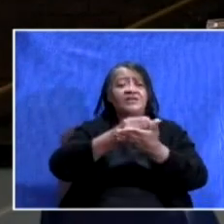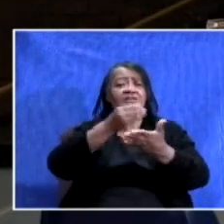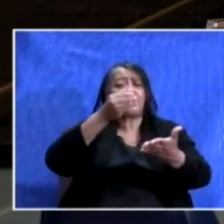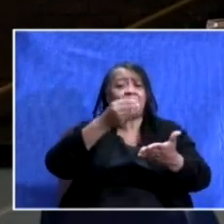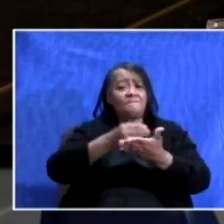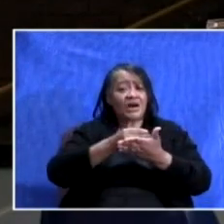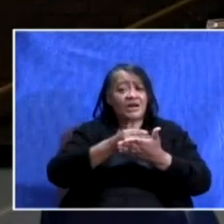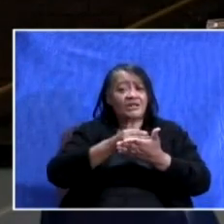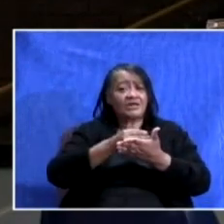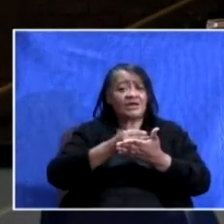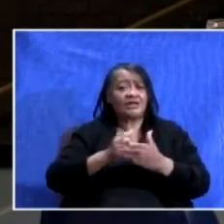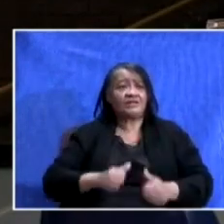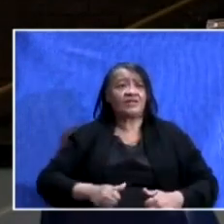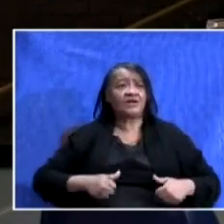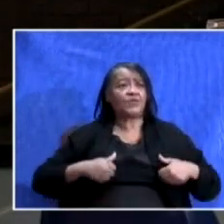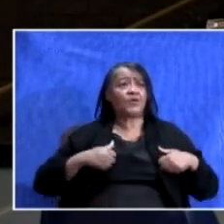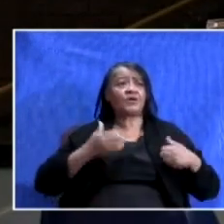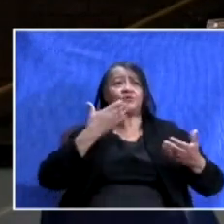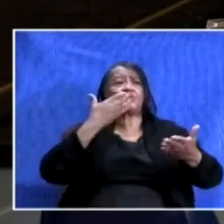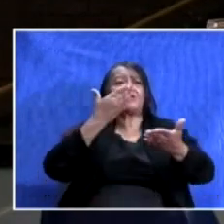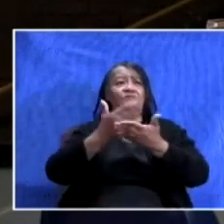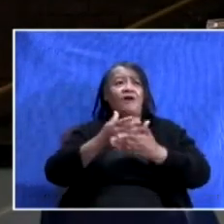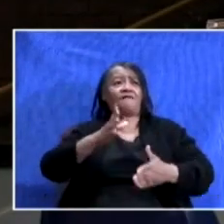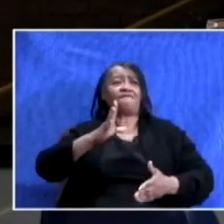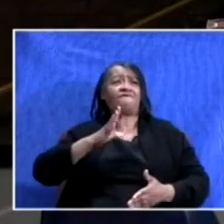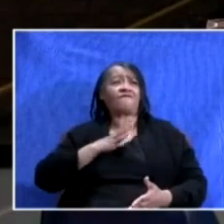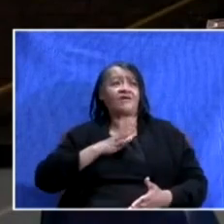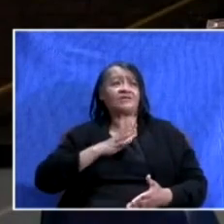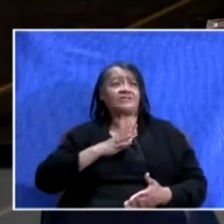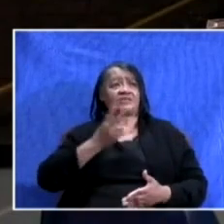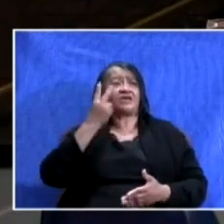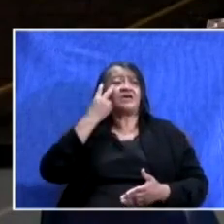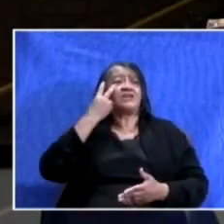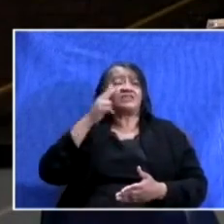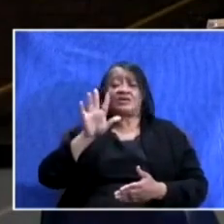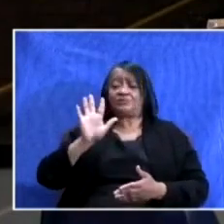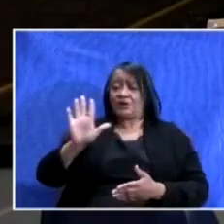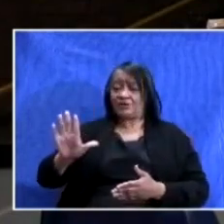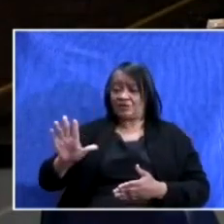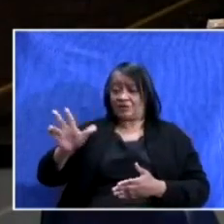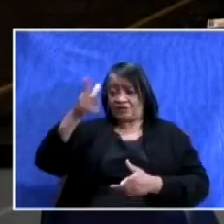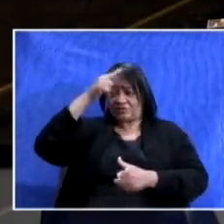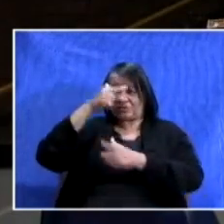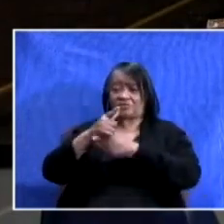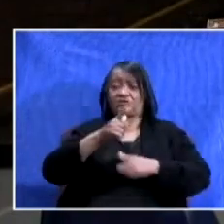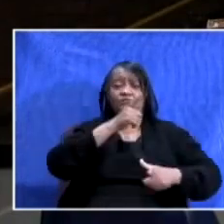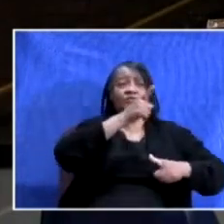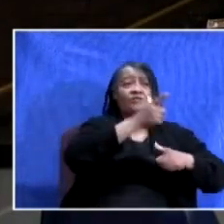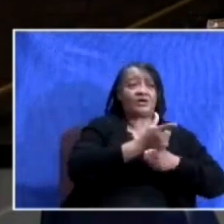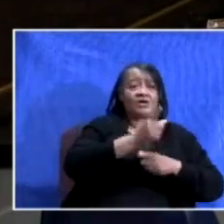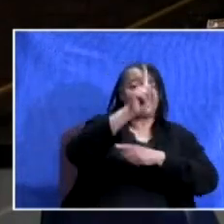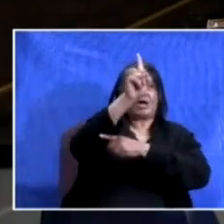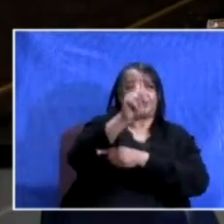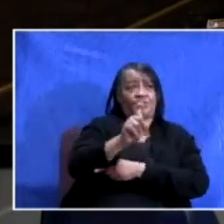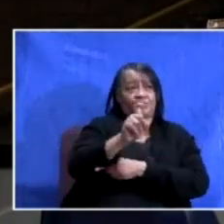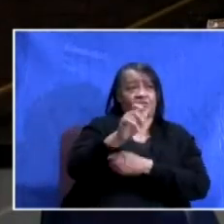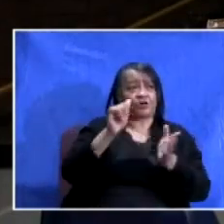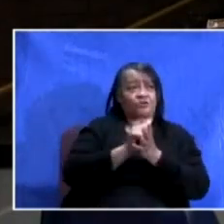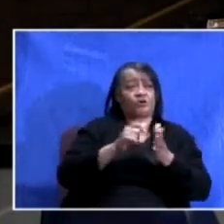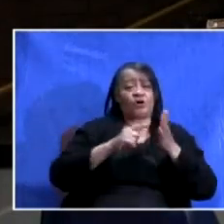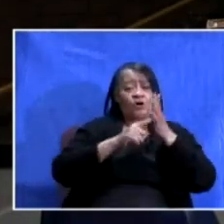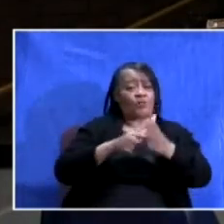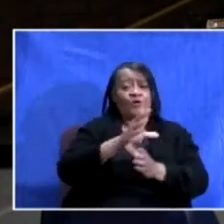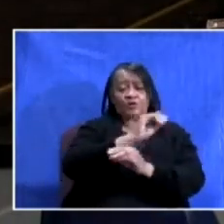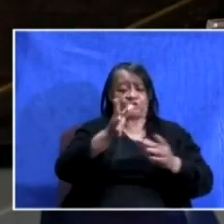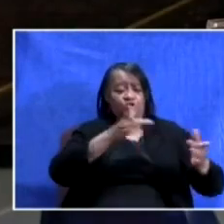money to live well and sees a brother or sister in need but shows